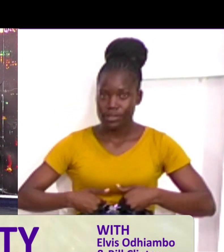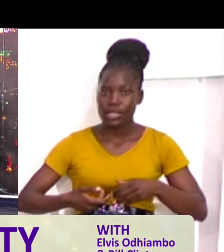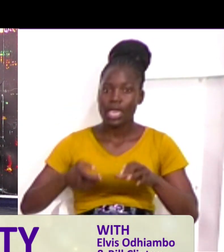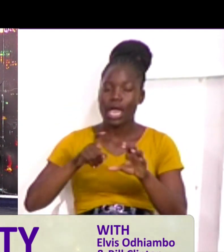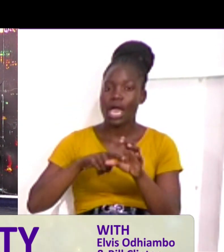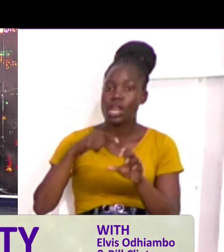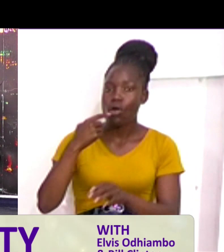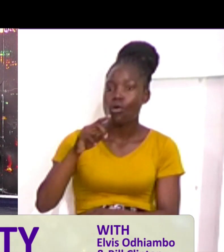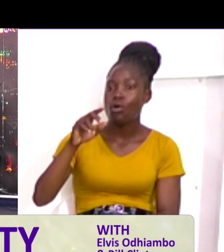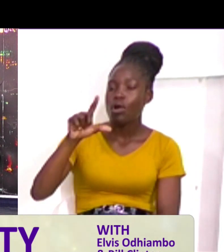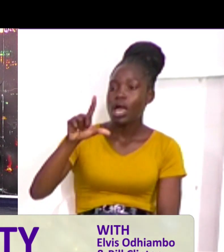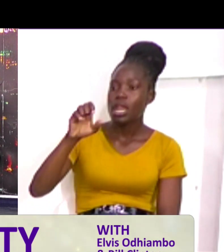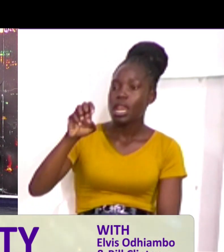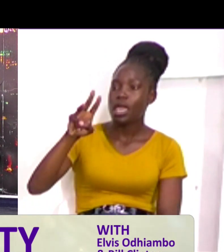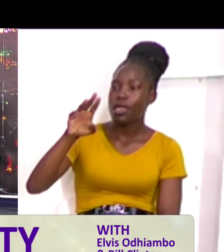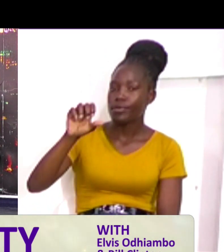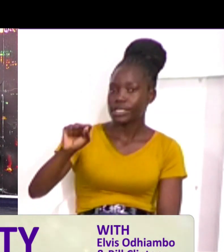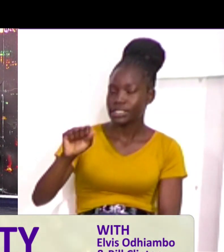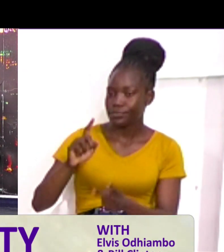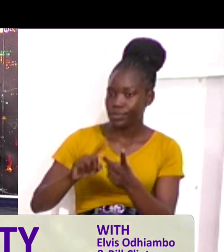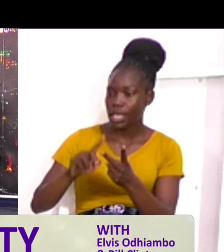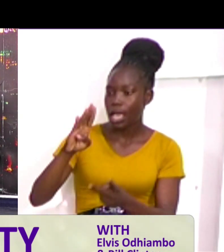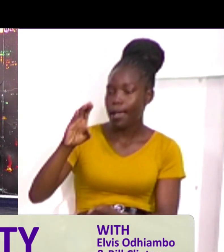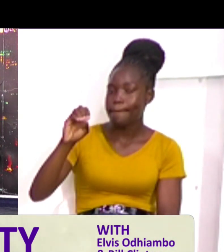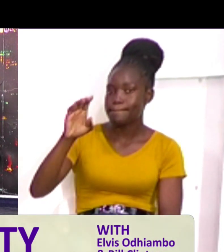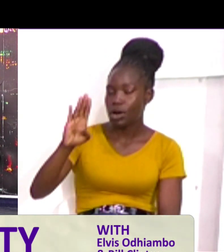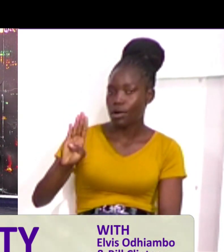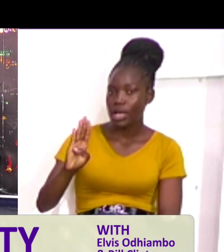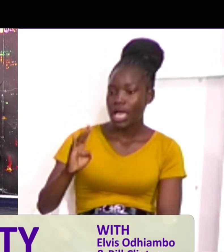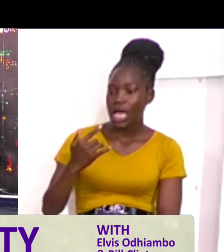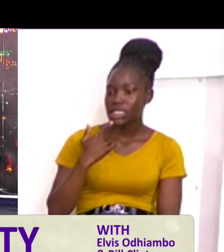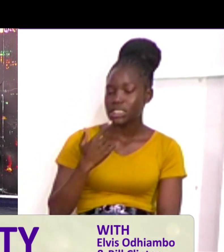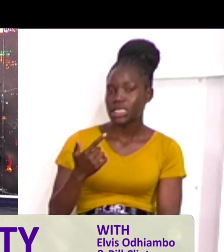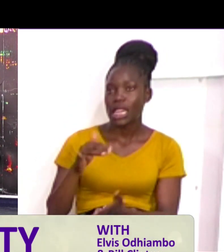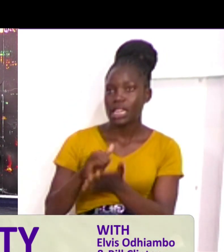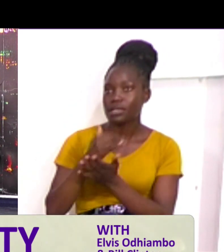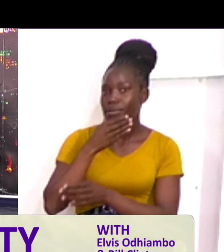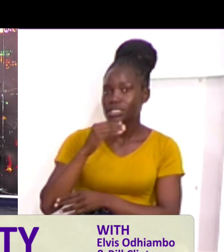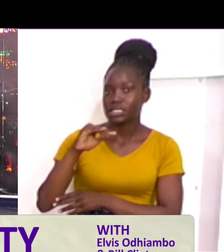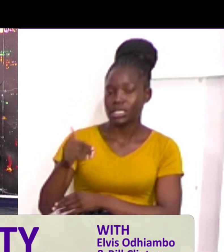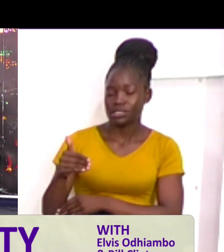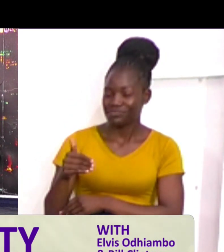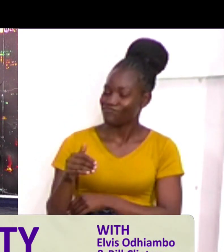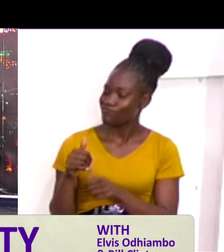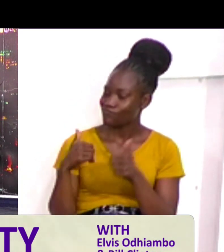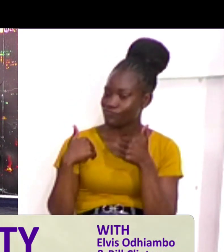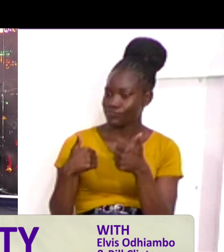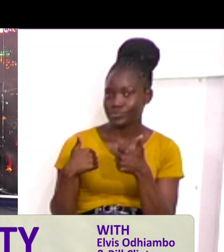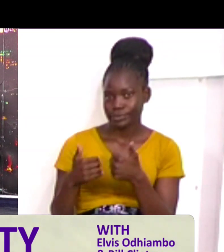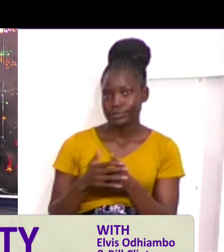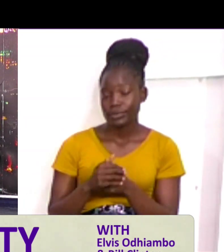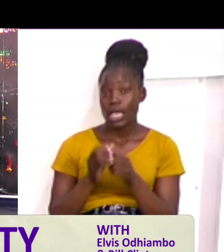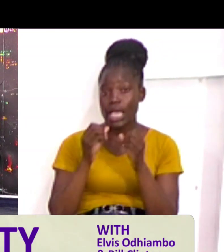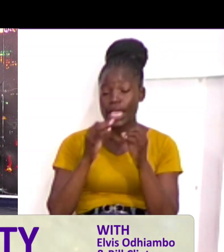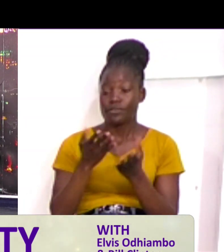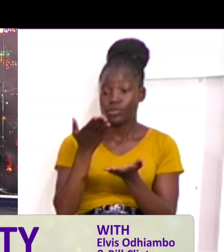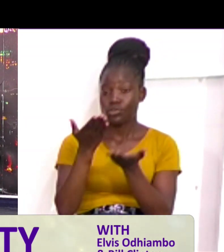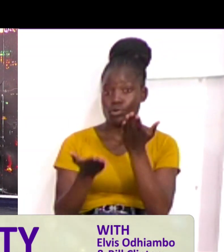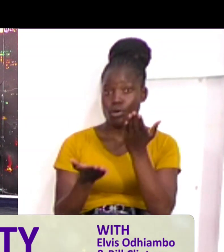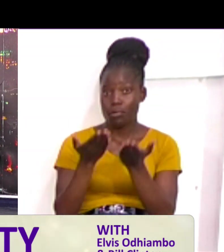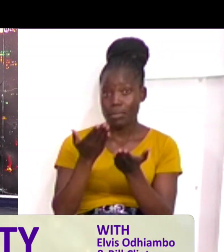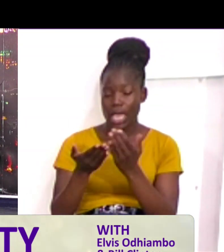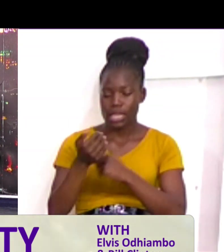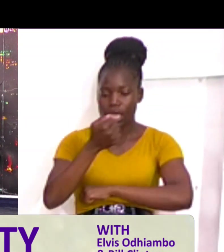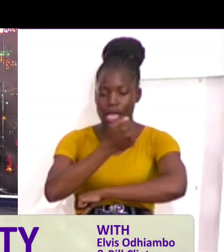Rico Lewis, Bob Williams, and I could say Manchester City is overall good. It's overall good. If you compare the